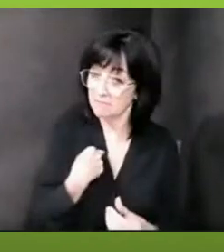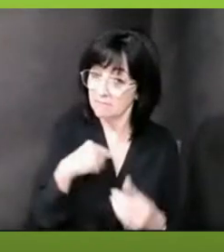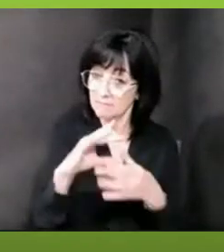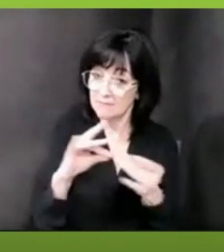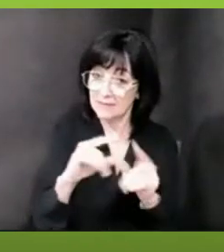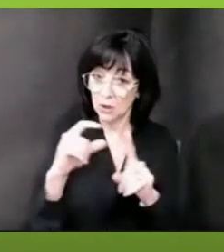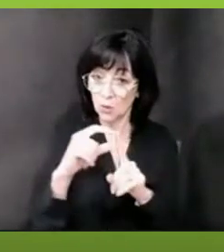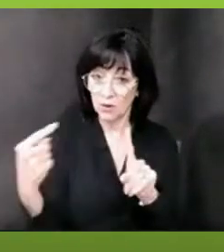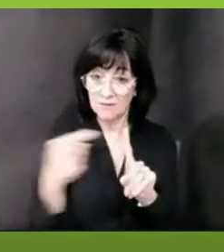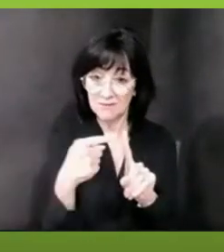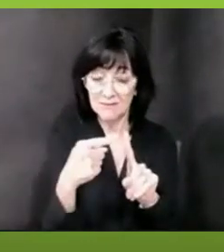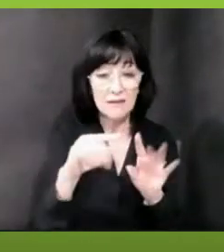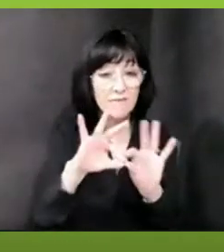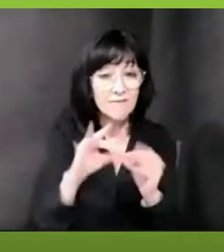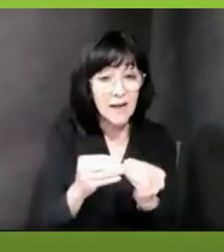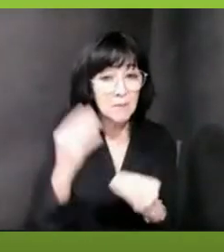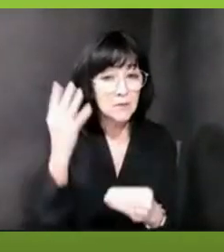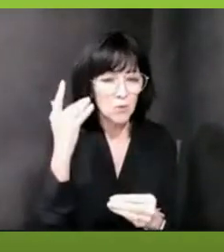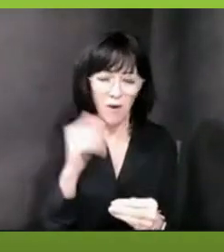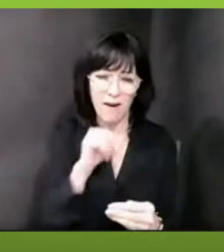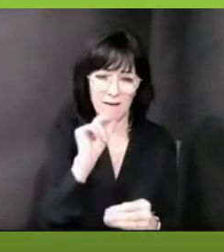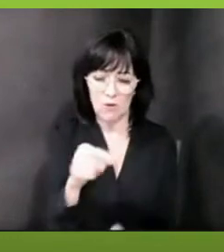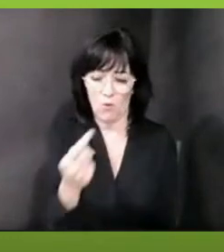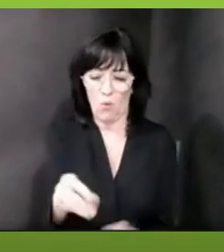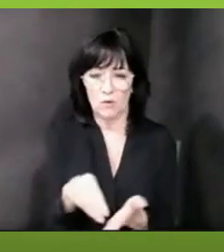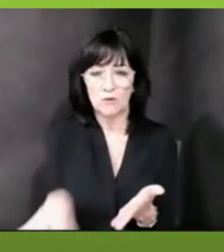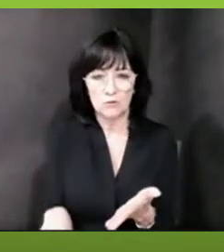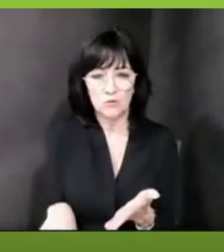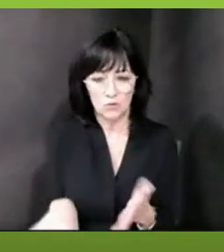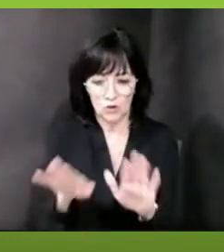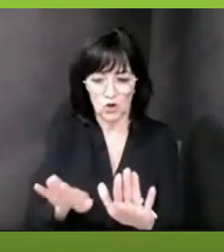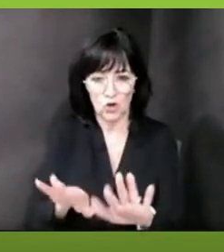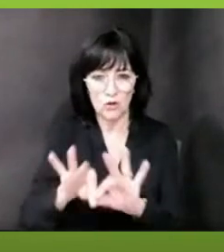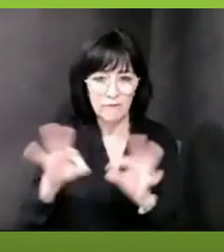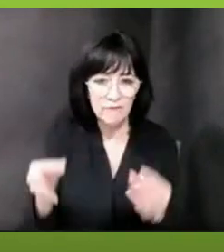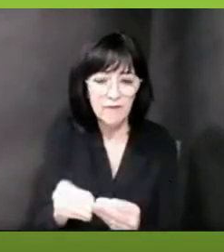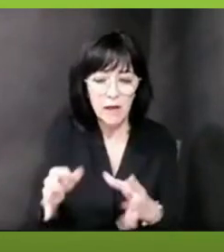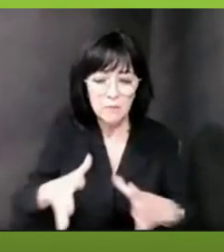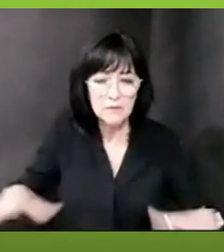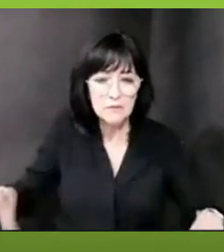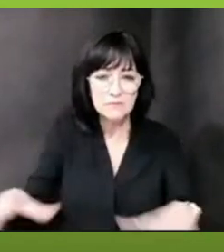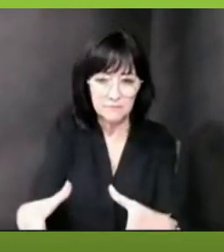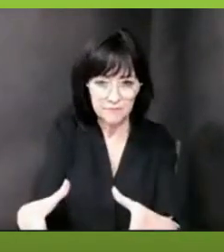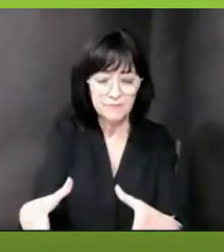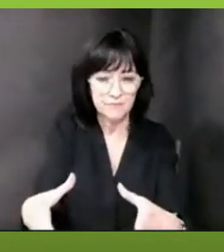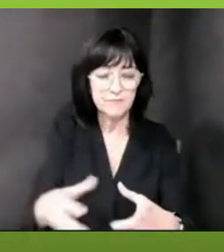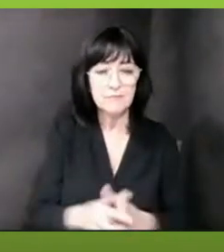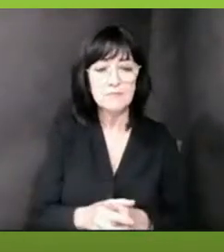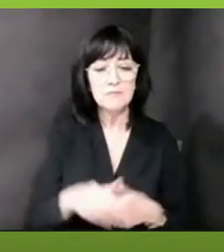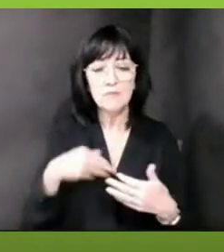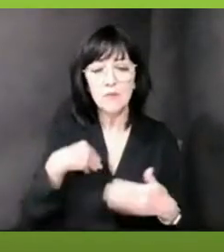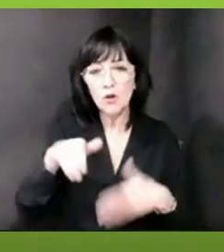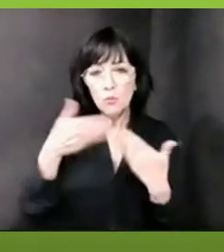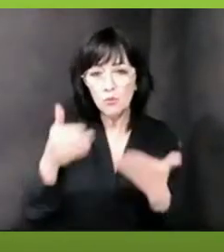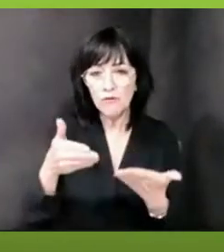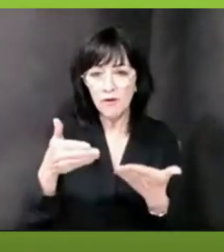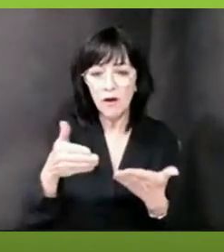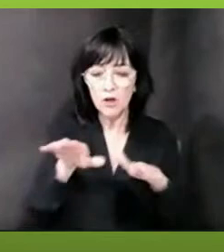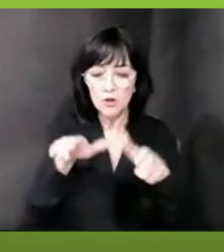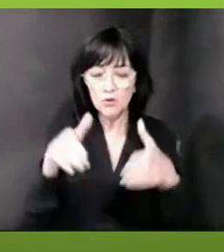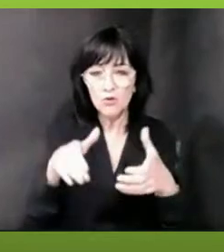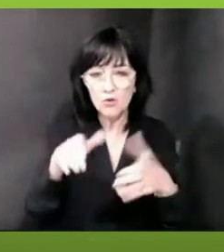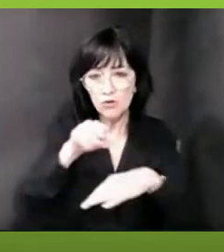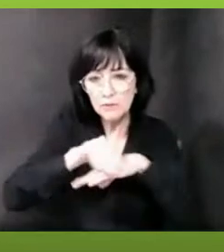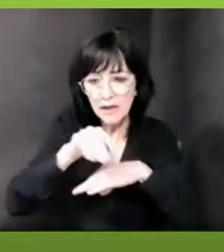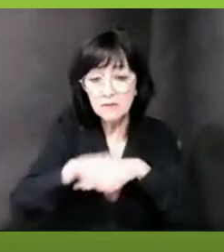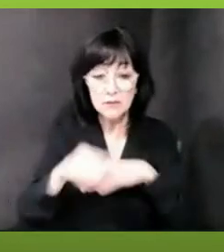with the entire family. We provide one-on-one counseling, group counseling. Before COVID, we did home